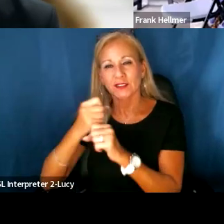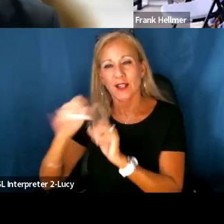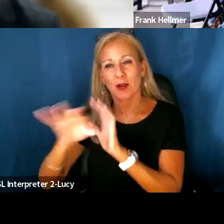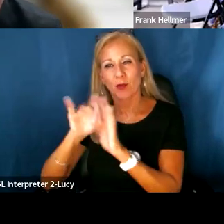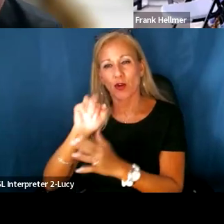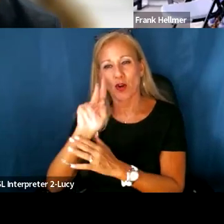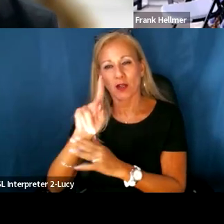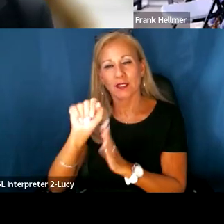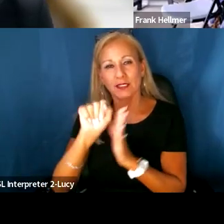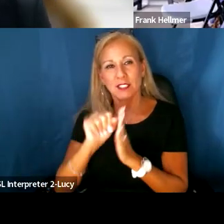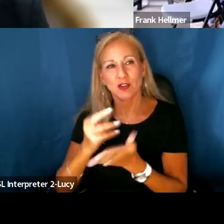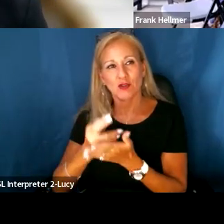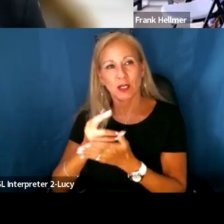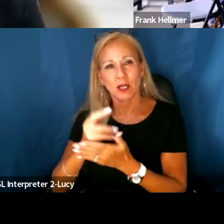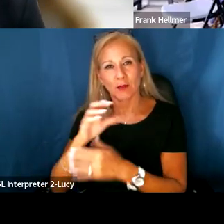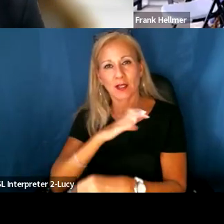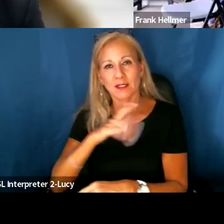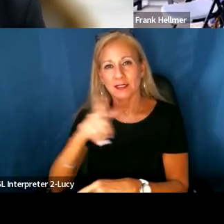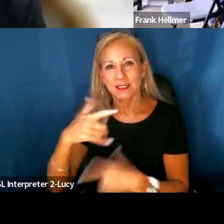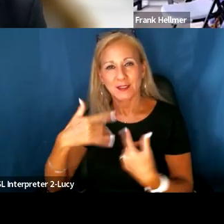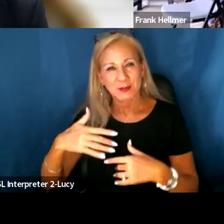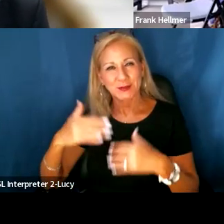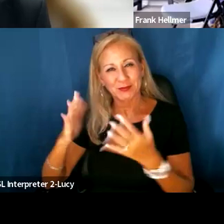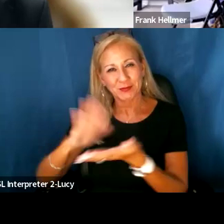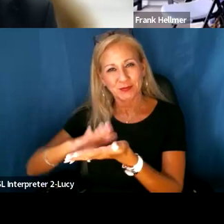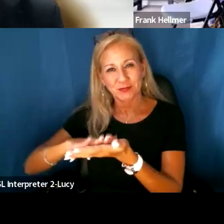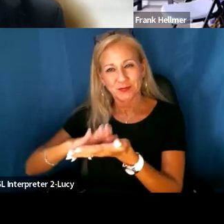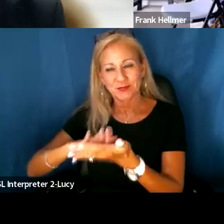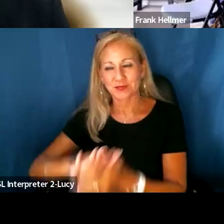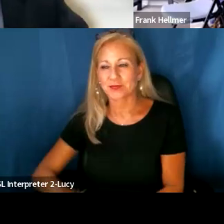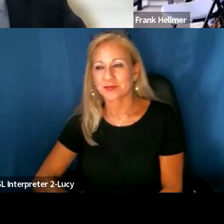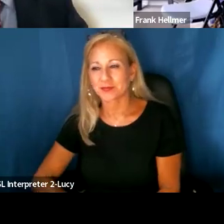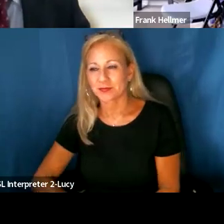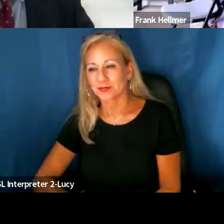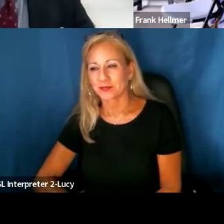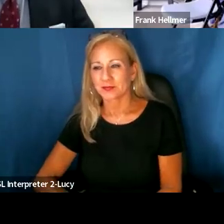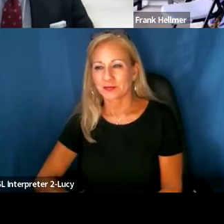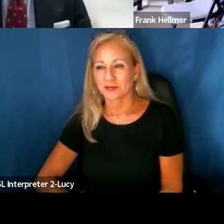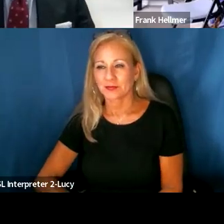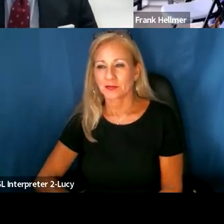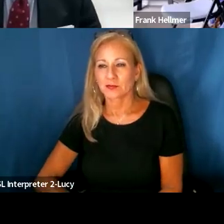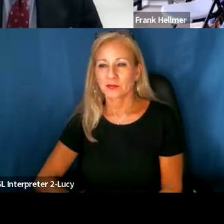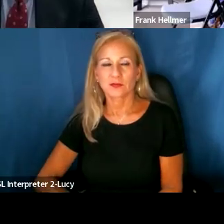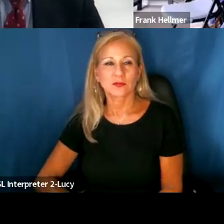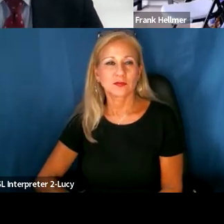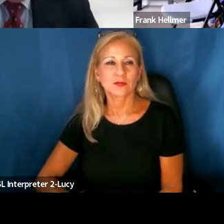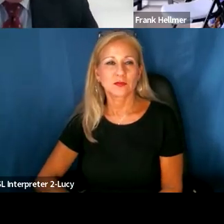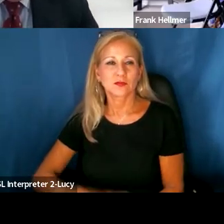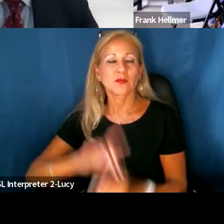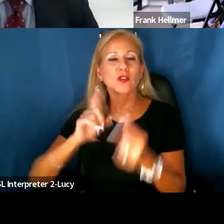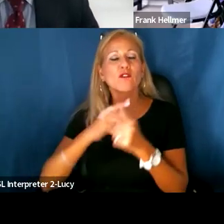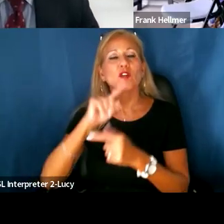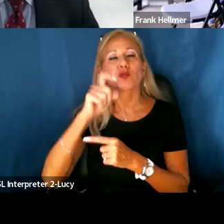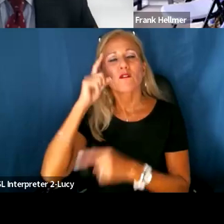the Arkansas State Rehab Council. So Frank's having a week. So good for you, Frank. Yeah. So the first question is for